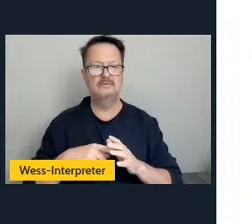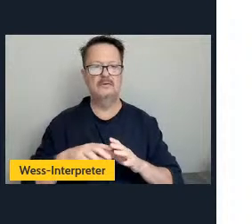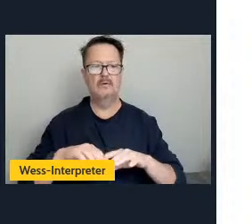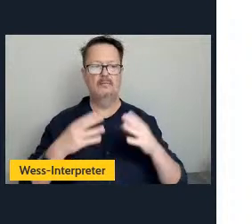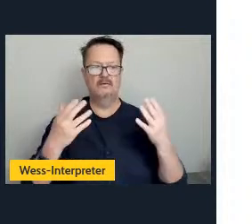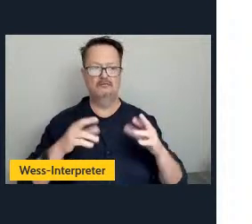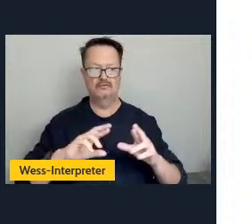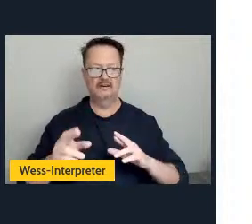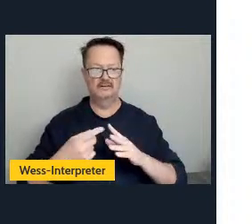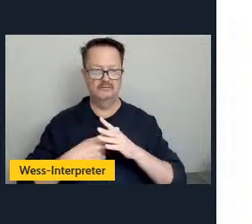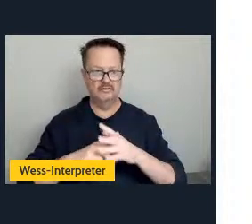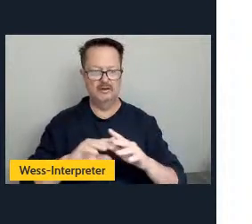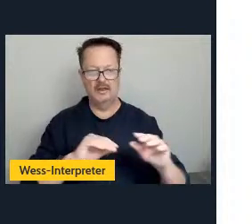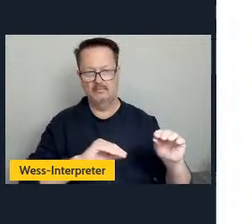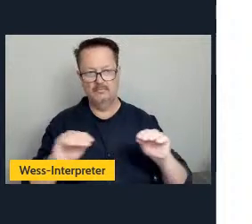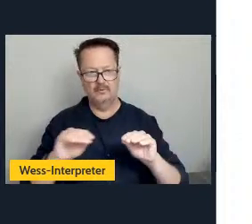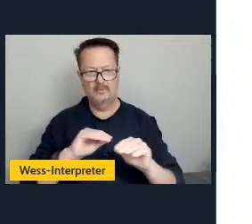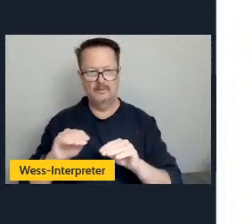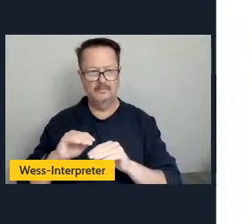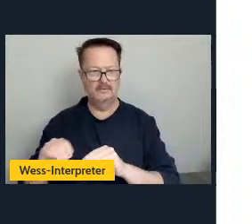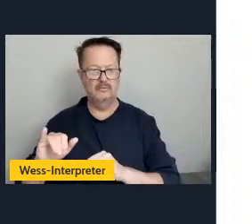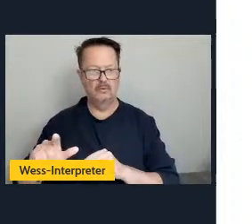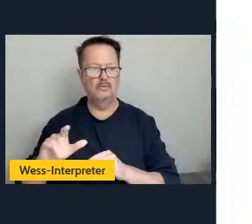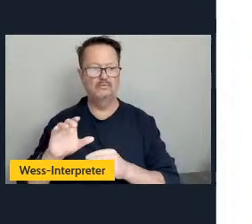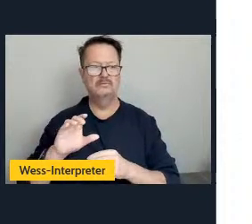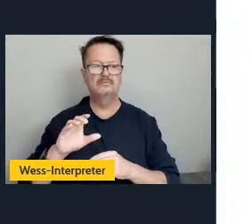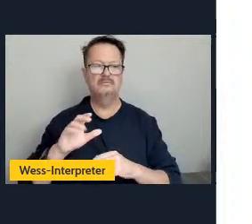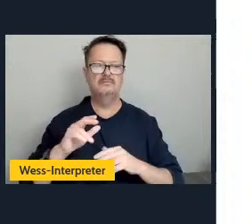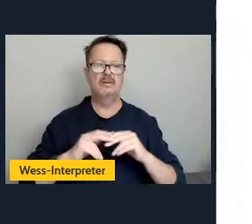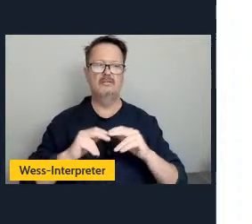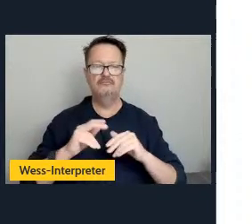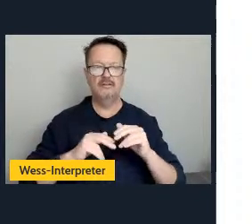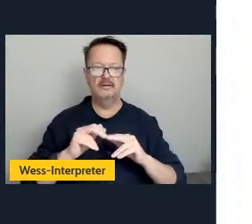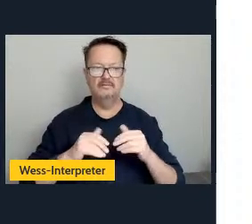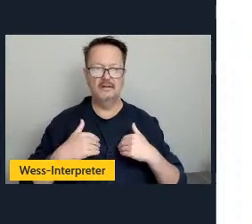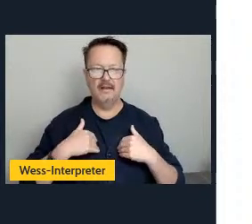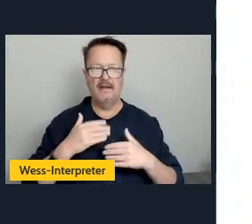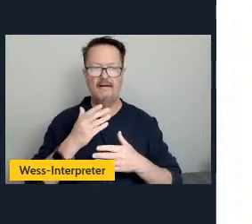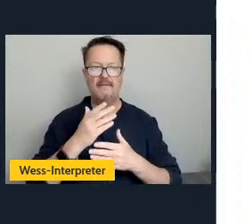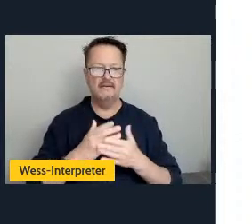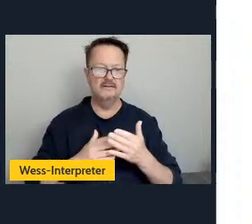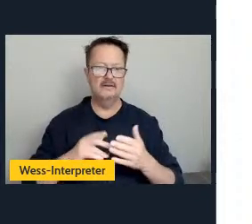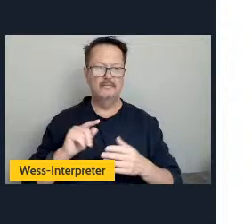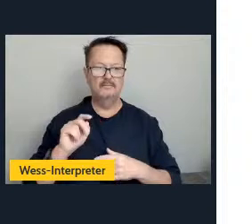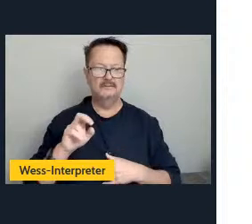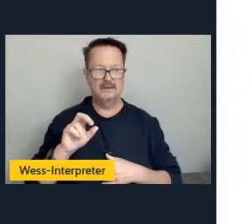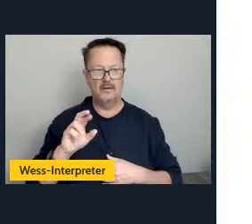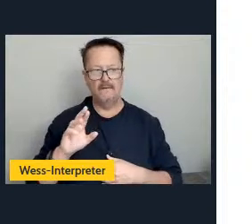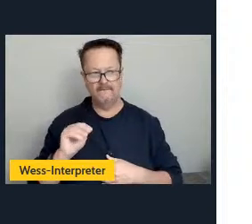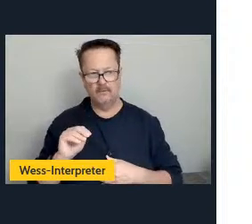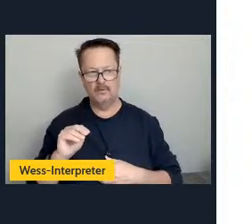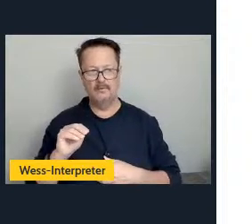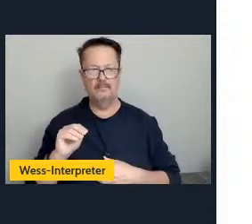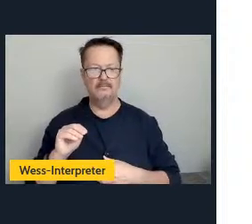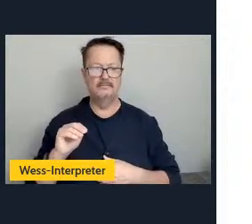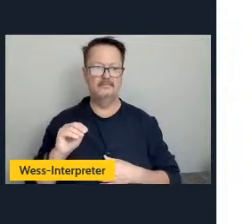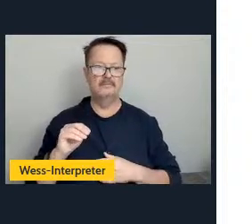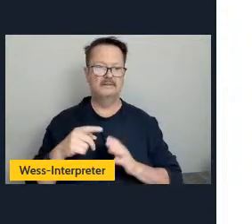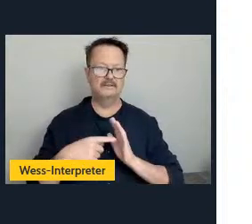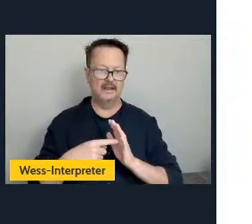them into examples constructs, and I have the Terraform examples enabled, and I put them here into examples